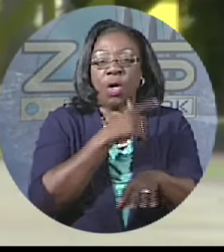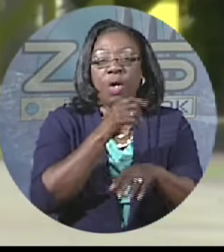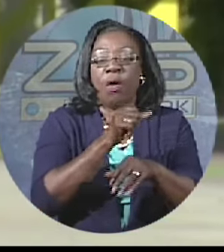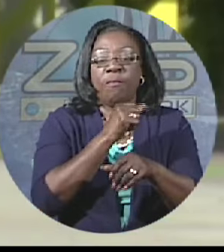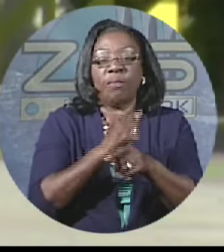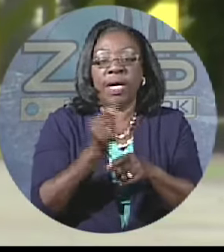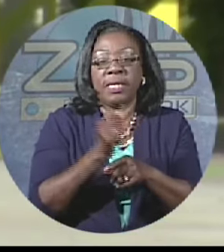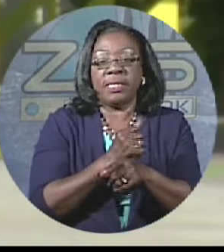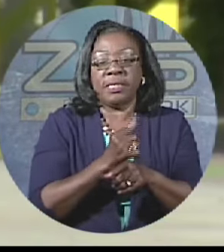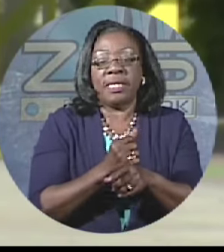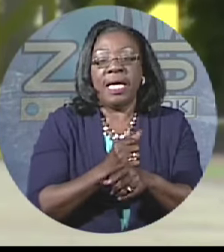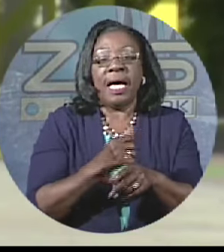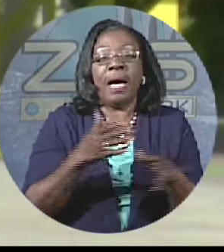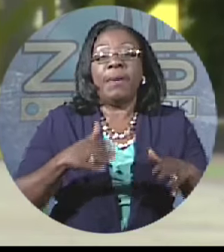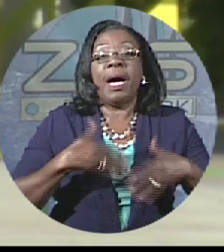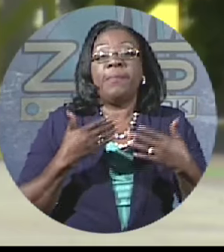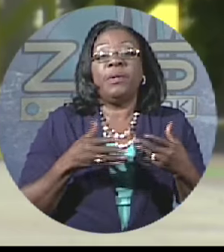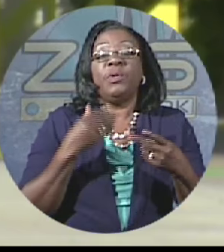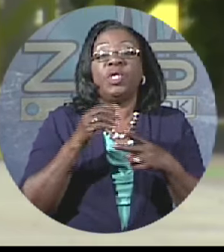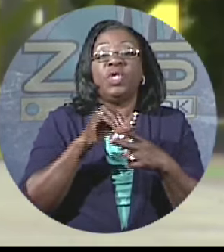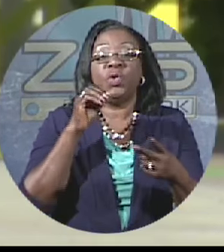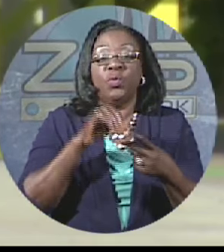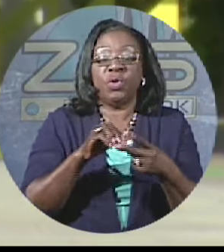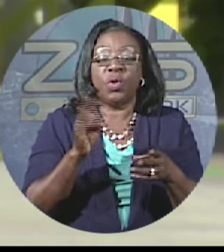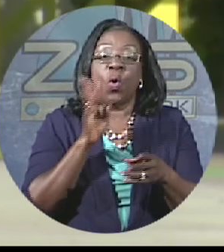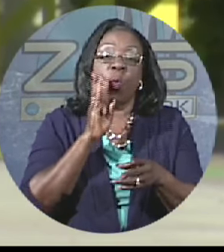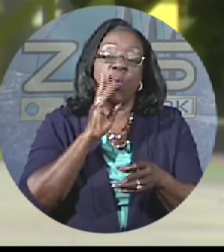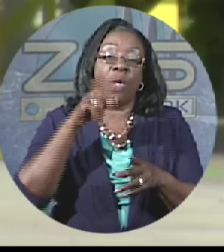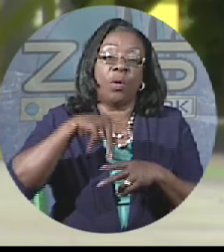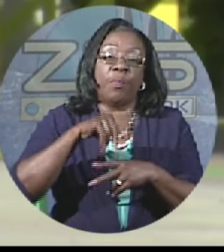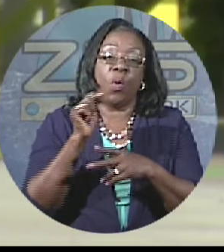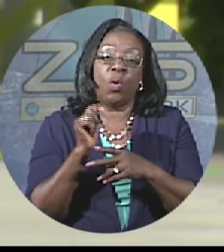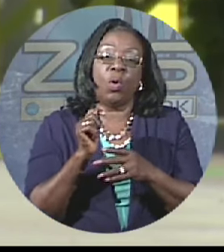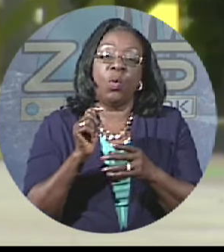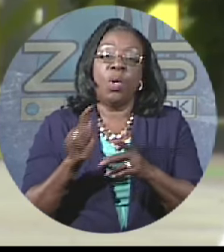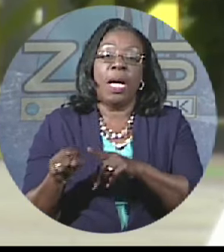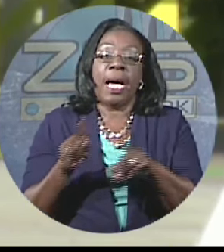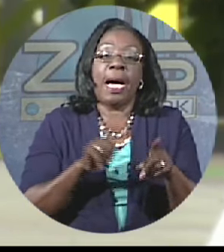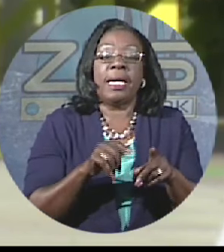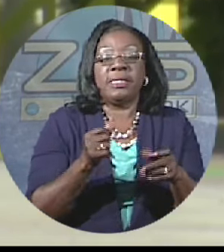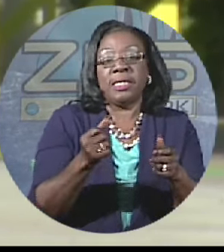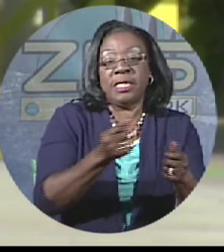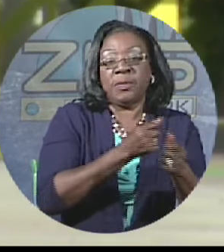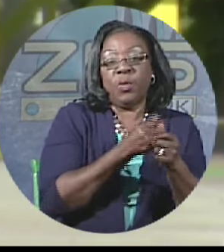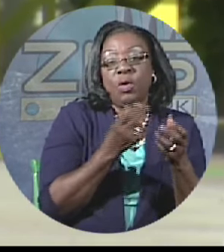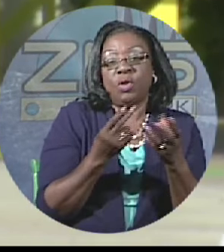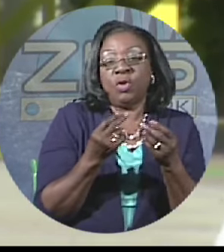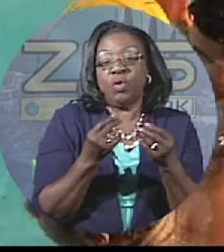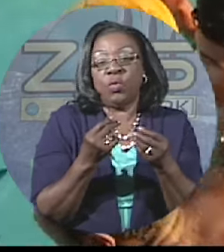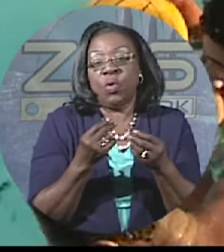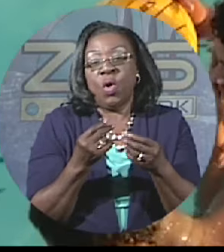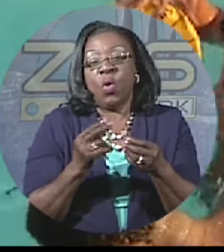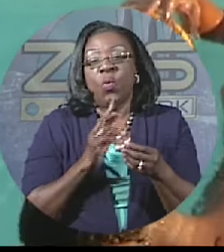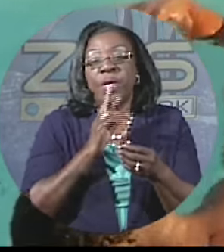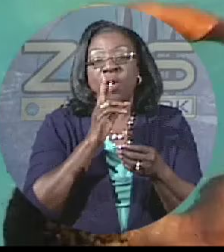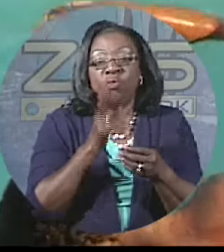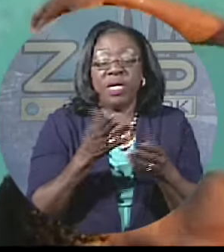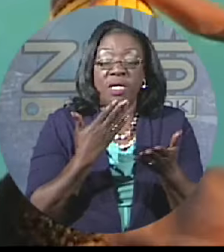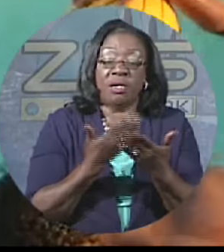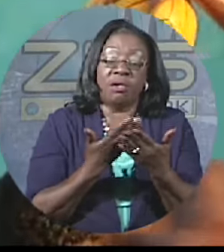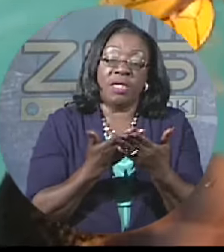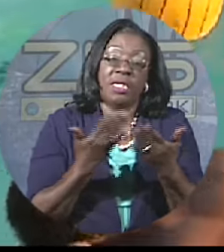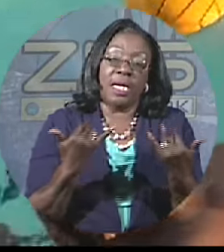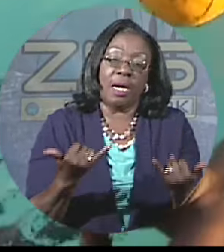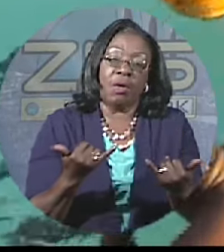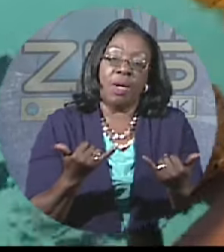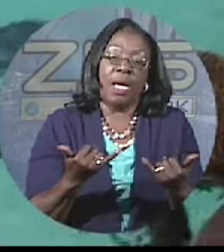actually choose water polo as a sport to do, and we're really doing good now. And I think we will be